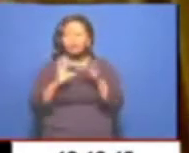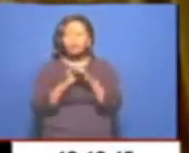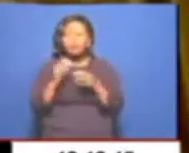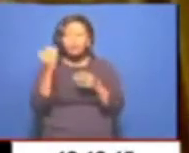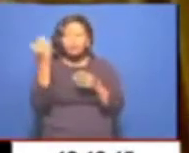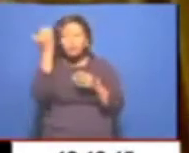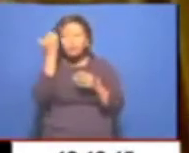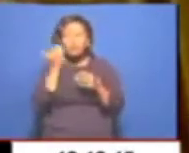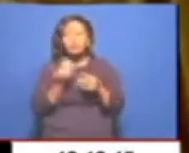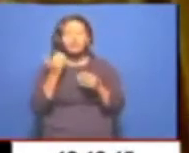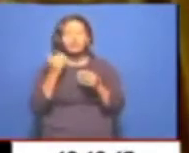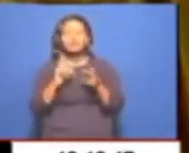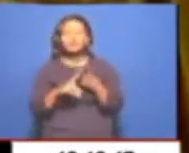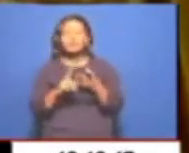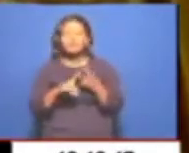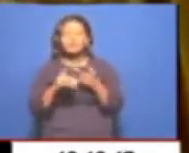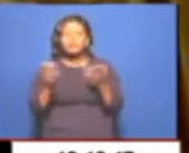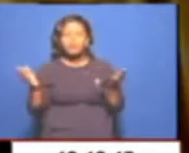leave the matter to rest there.